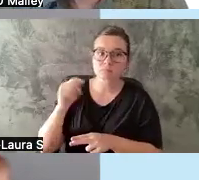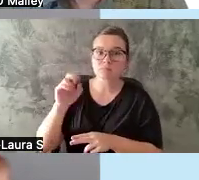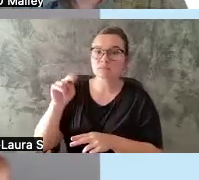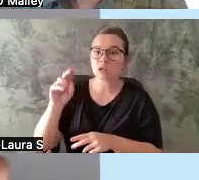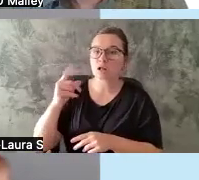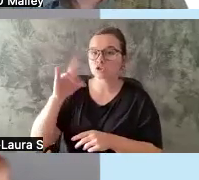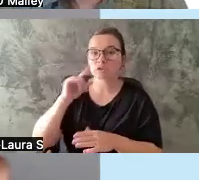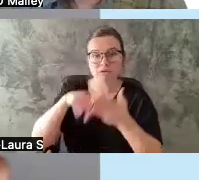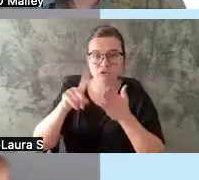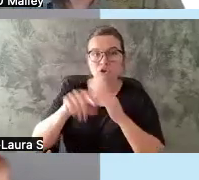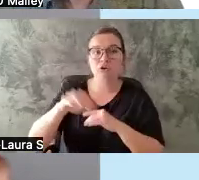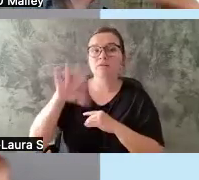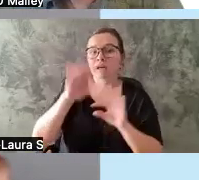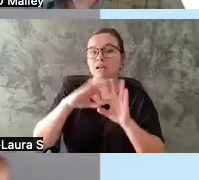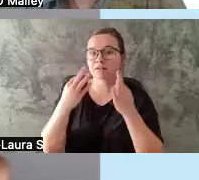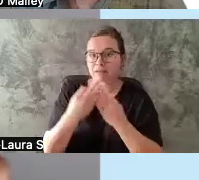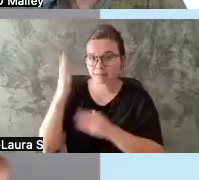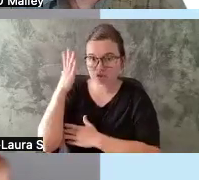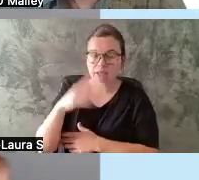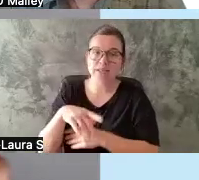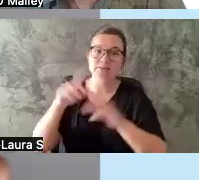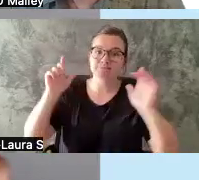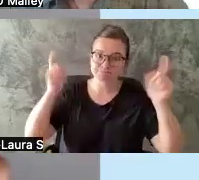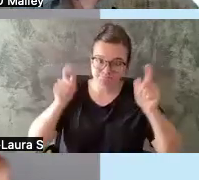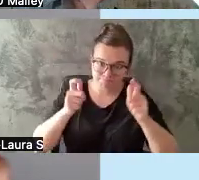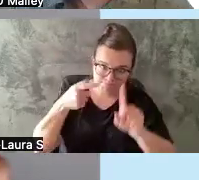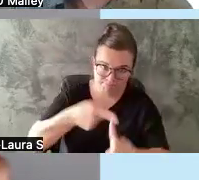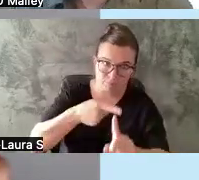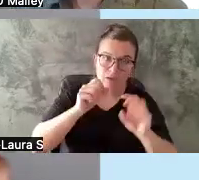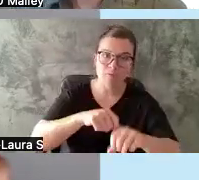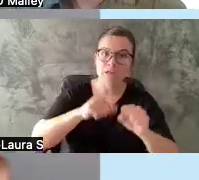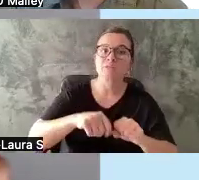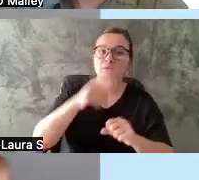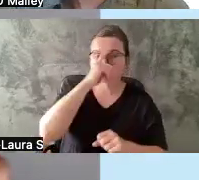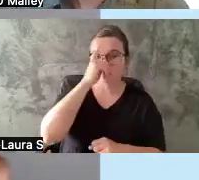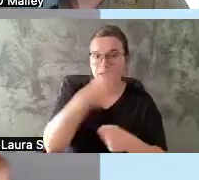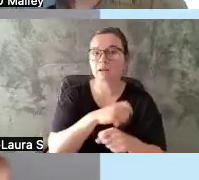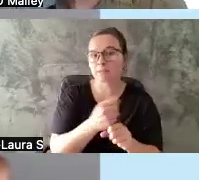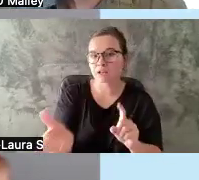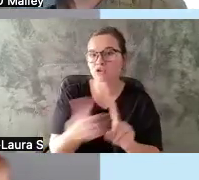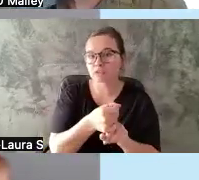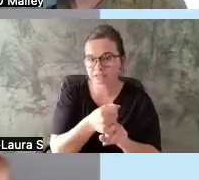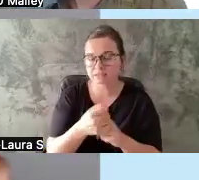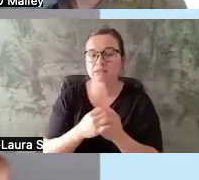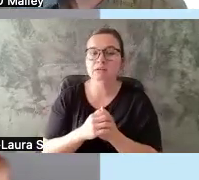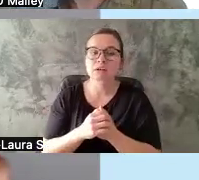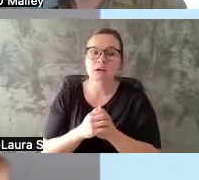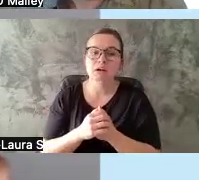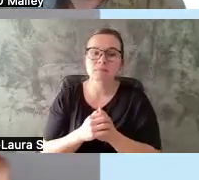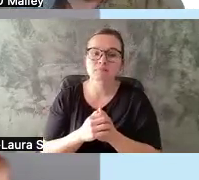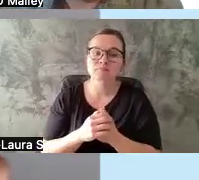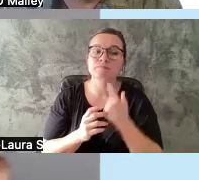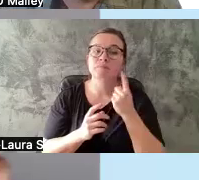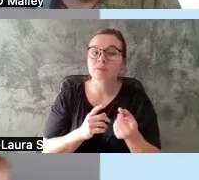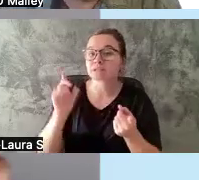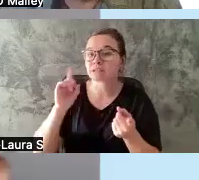were able to construct a family tree, narrow down the possible suspects, and finally make an arrest. This database was